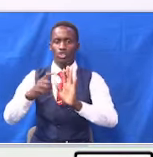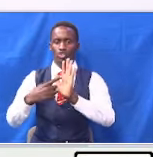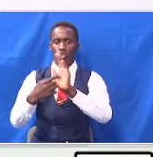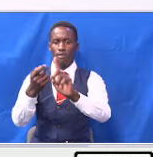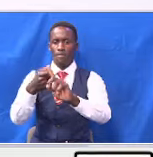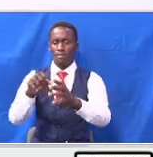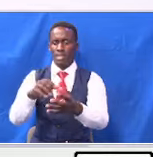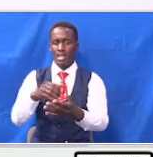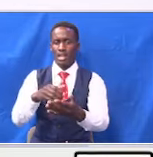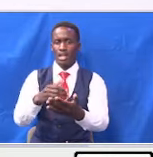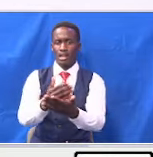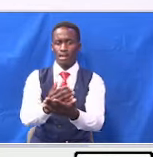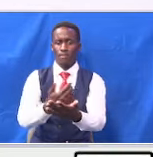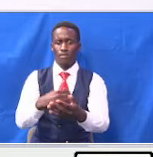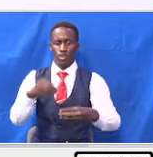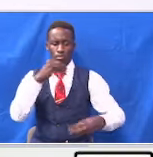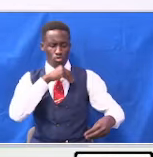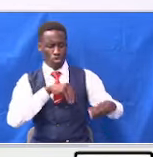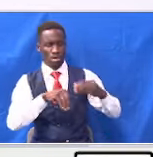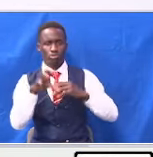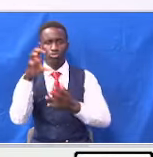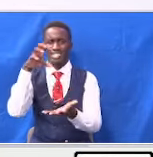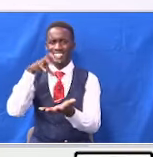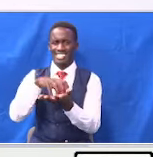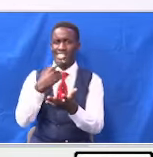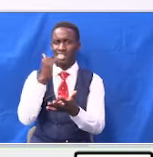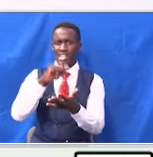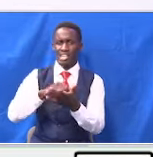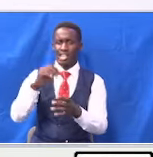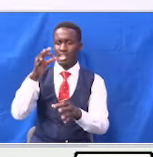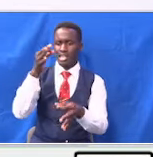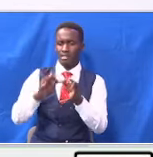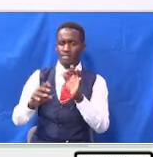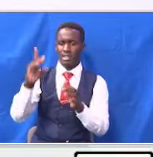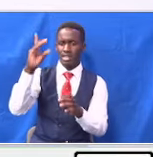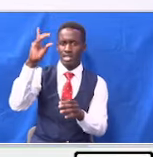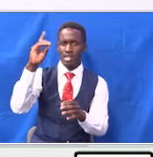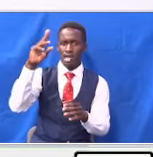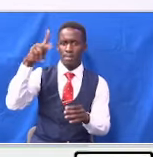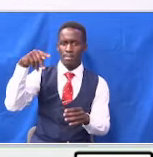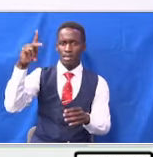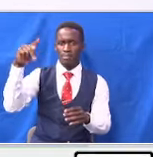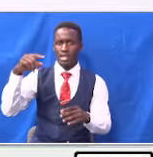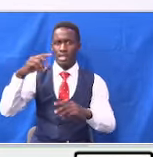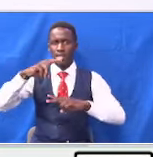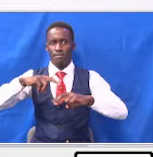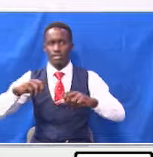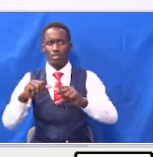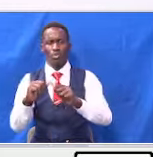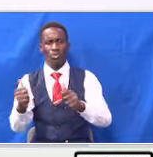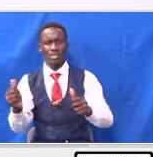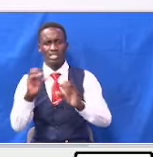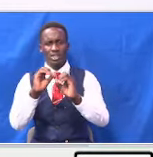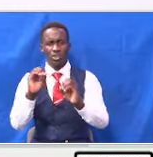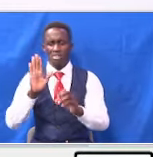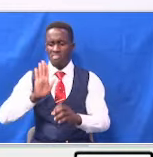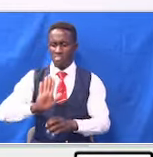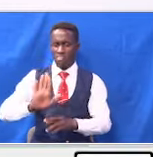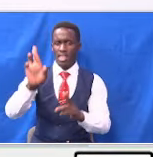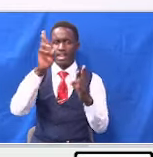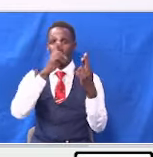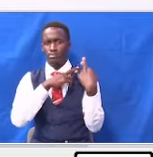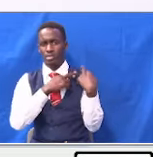withdrawal of cases, corruption cases, that if the DPP and the DCI are not in investigating properly, it's their responsibility. And if they're